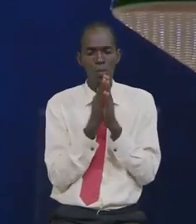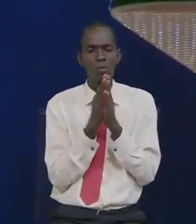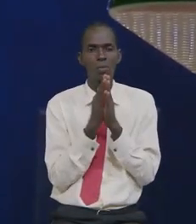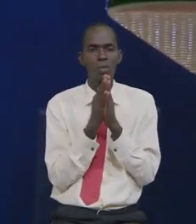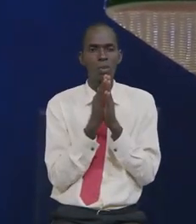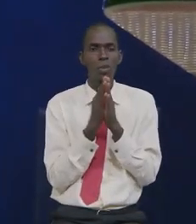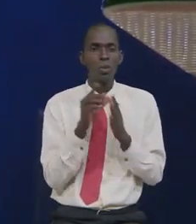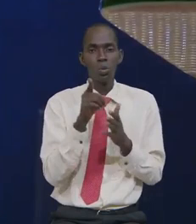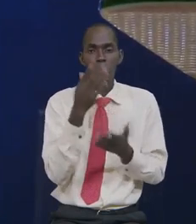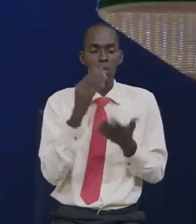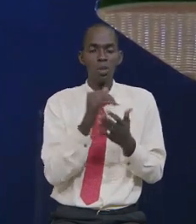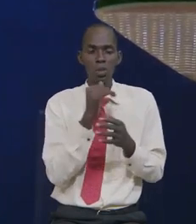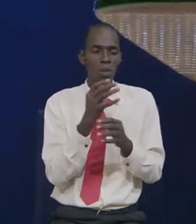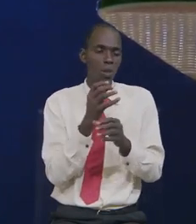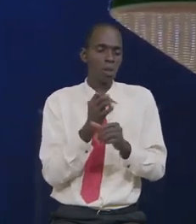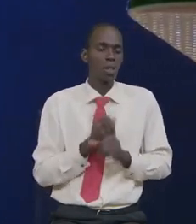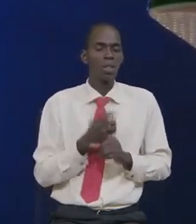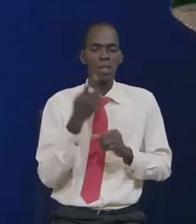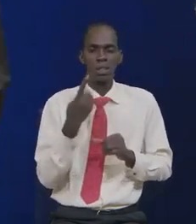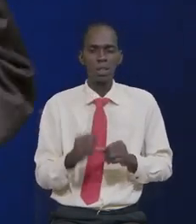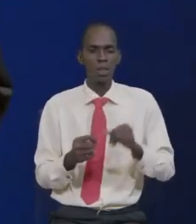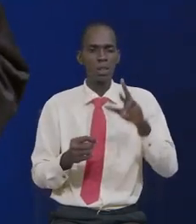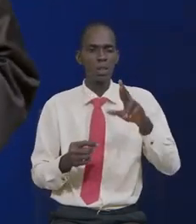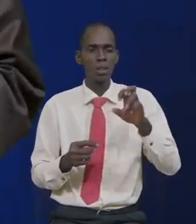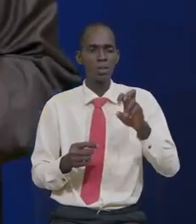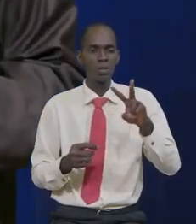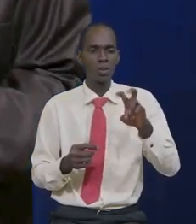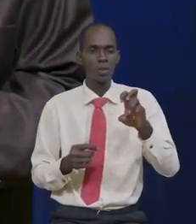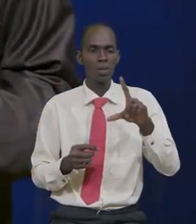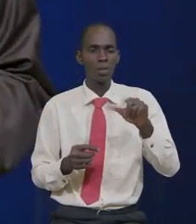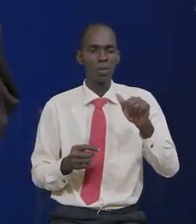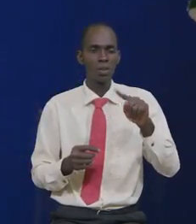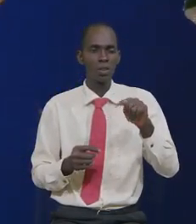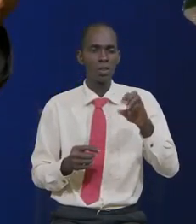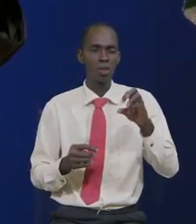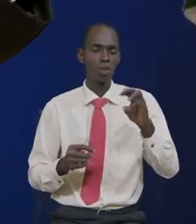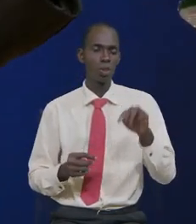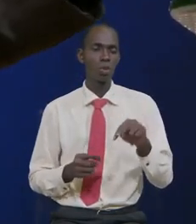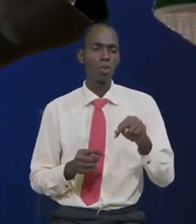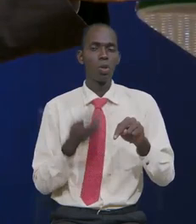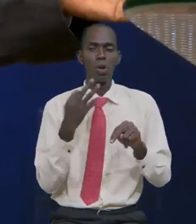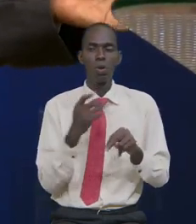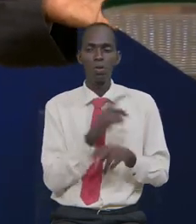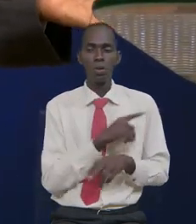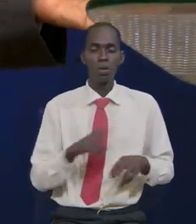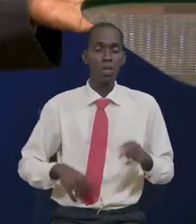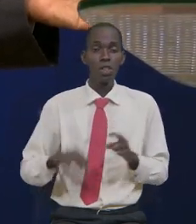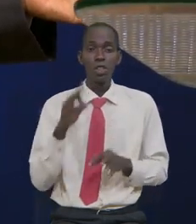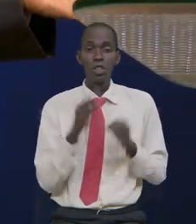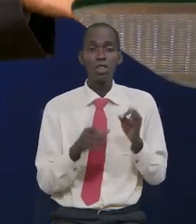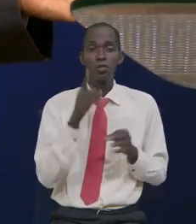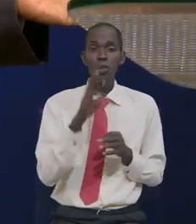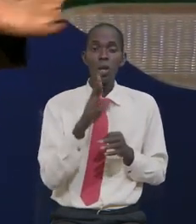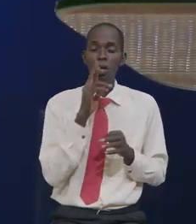the revelation of the Lord. If you are walking, walking, and walking, and you are not in communication with